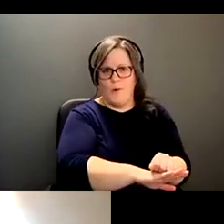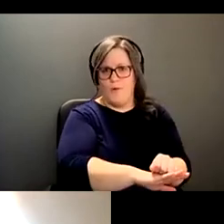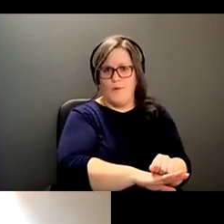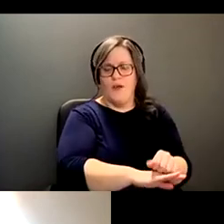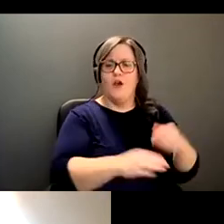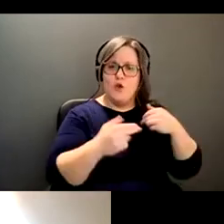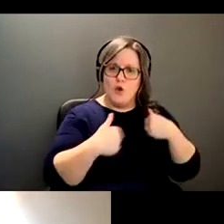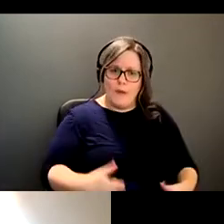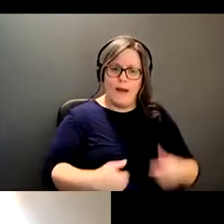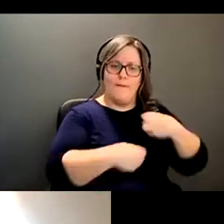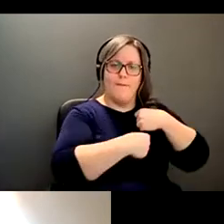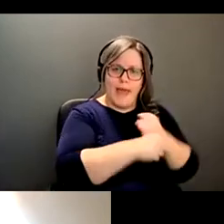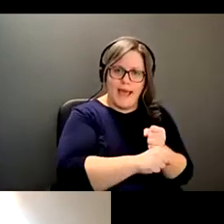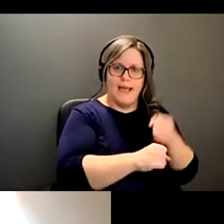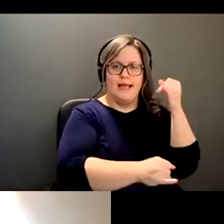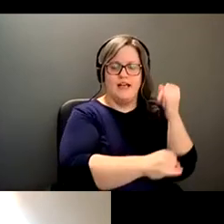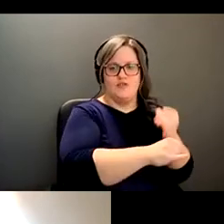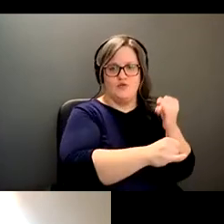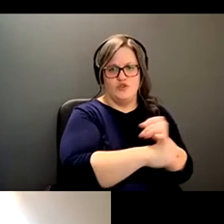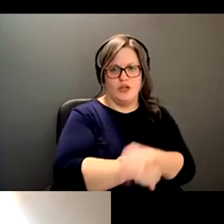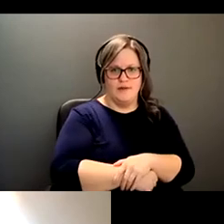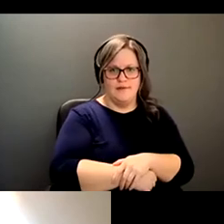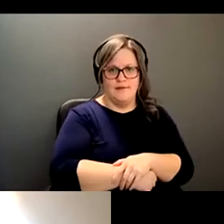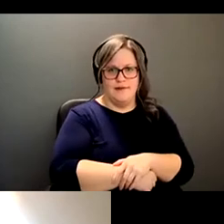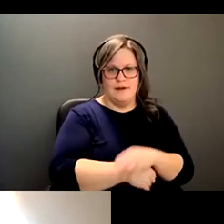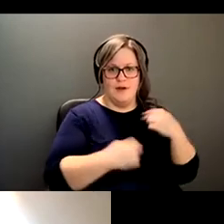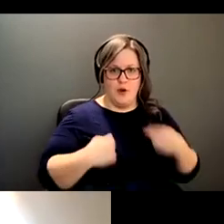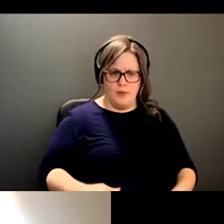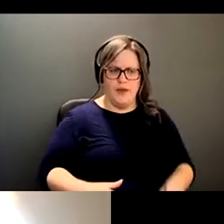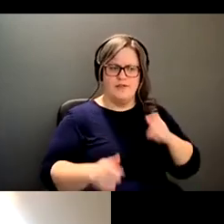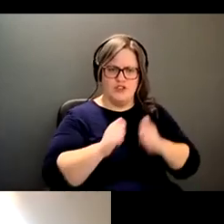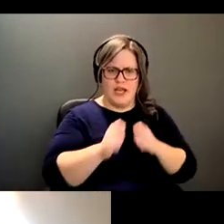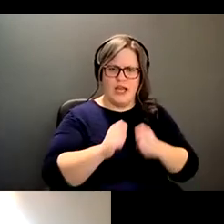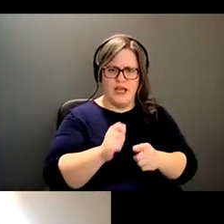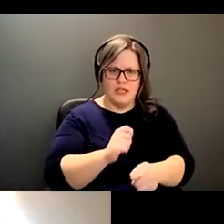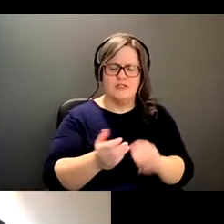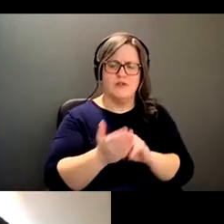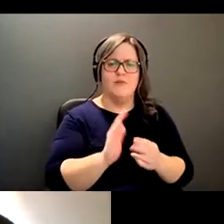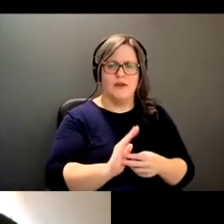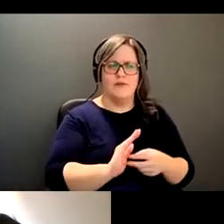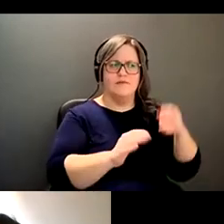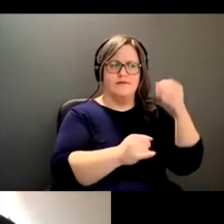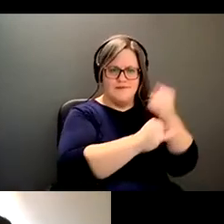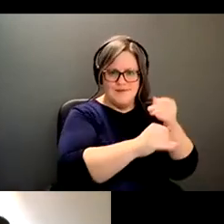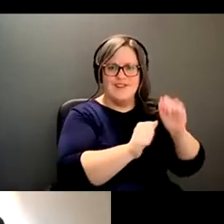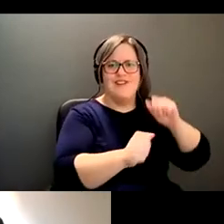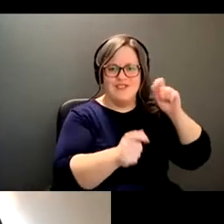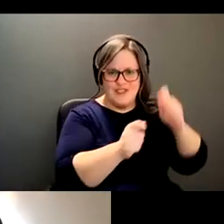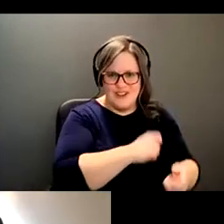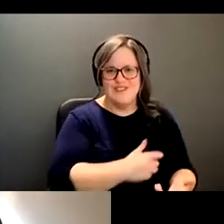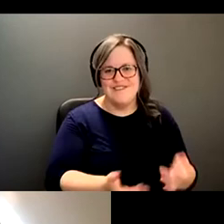made the institution, and don't let the institution make you. And that's all. I'm thinking about